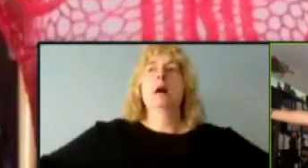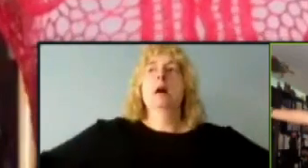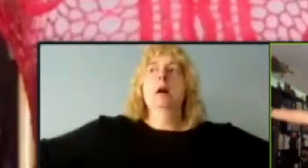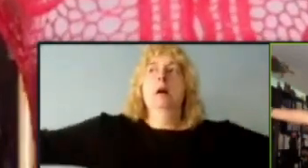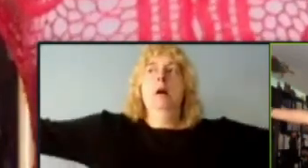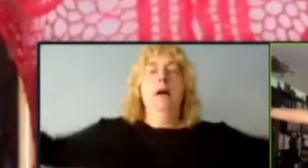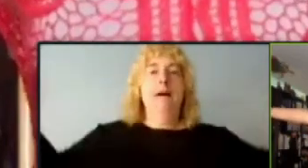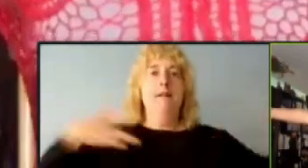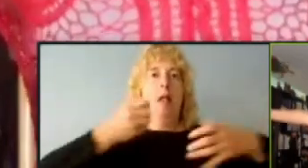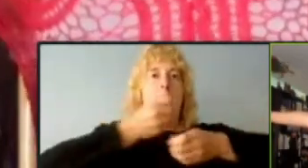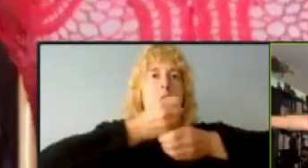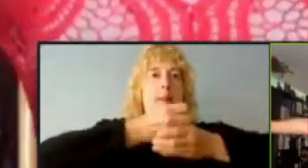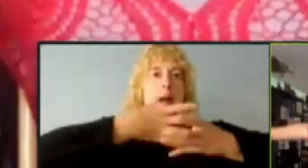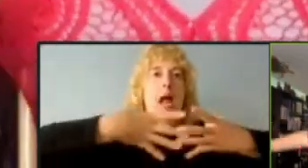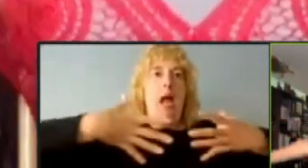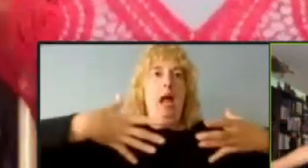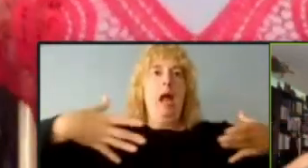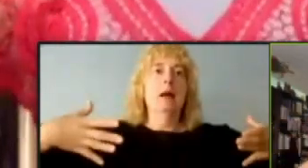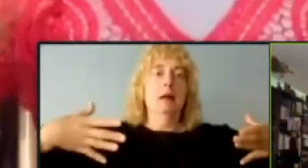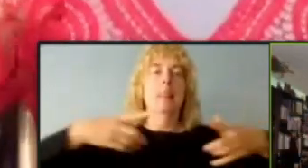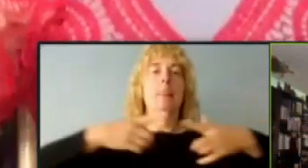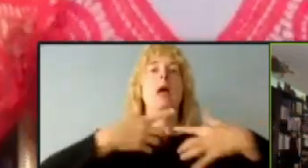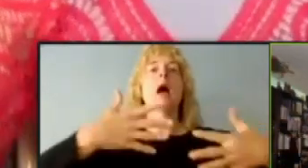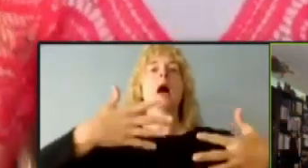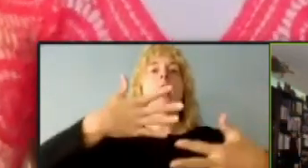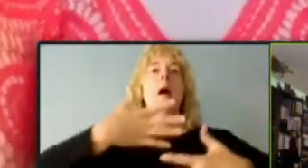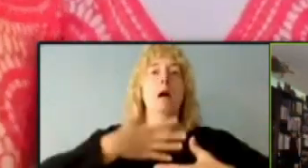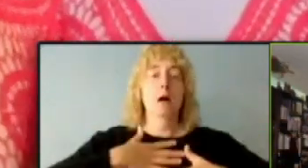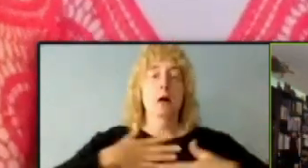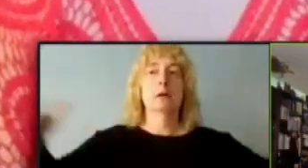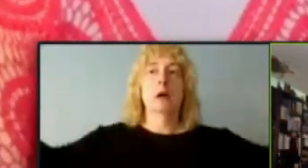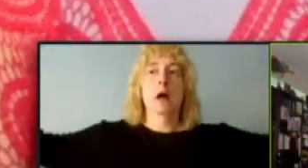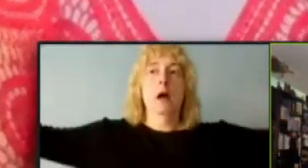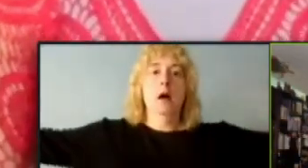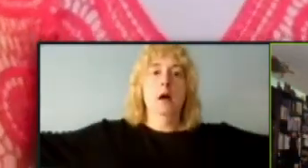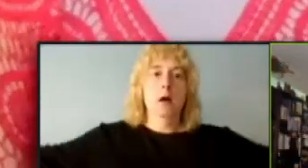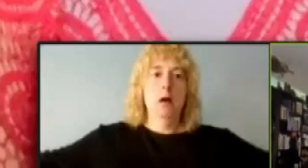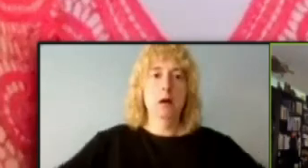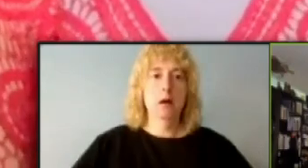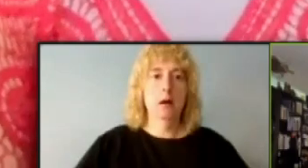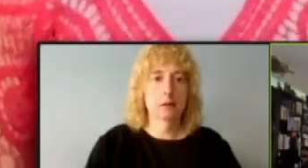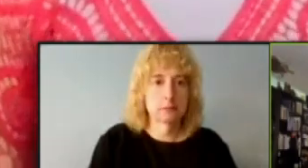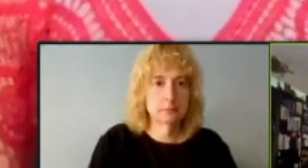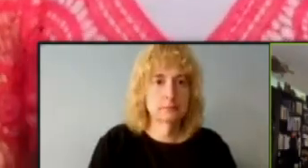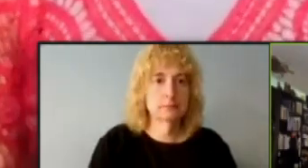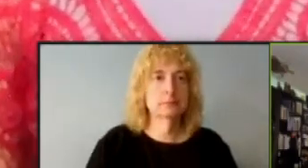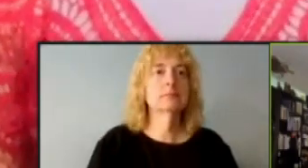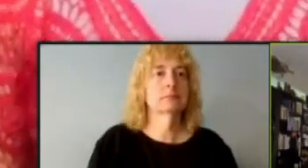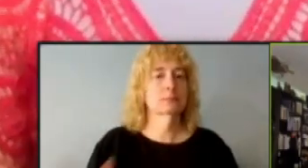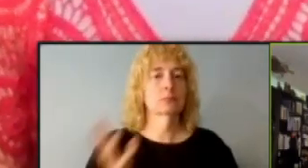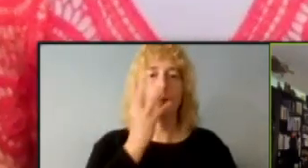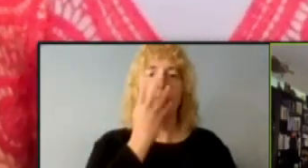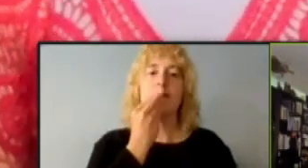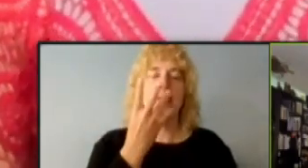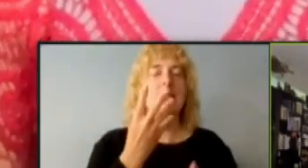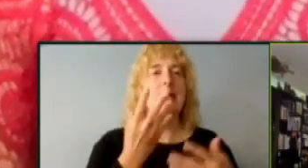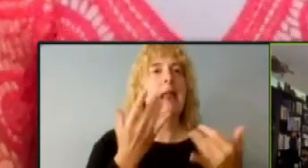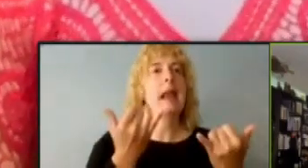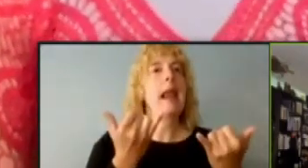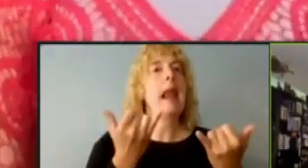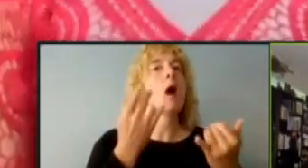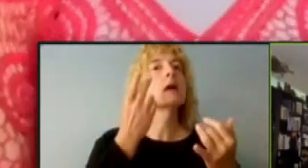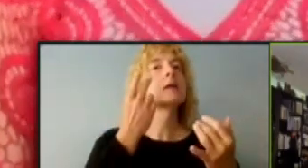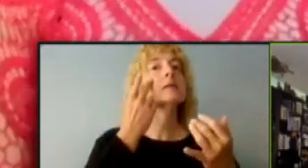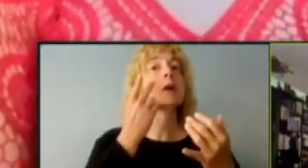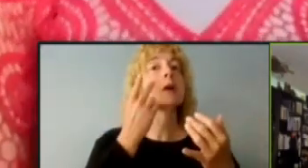mountain is, and exhale, bring your arms down. Beautiful. Now let's see how tall your mountain